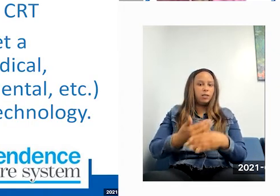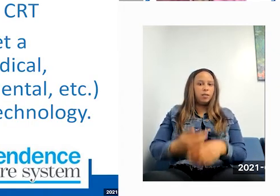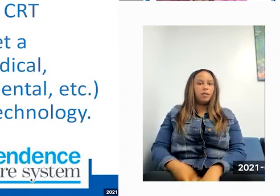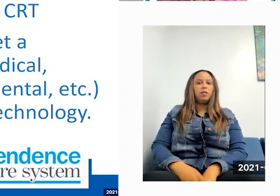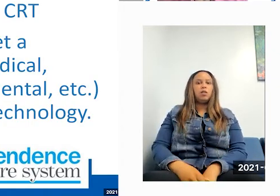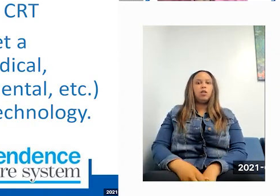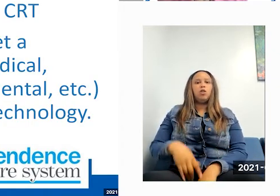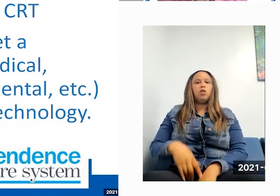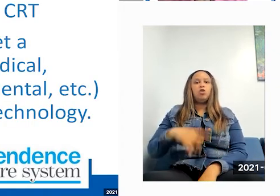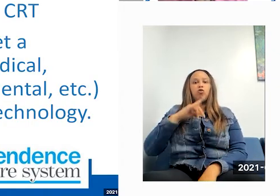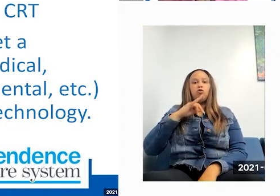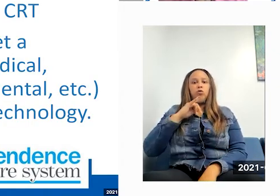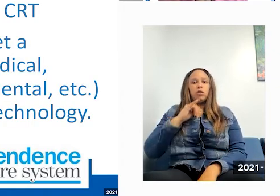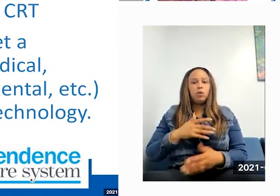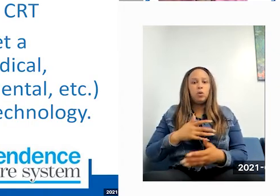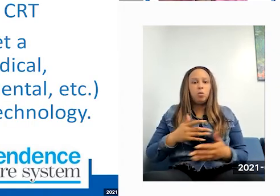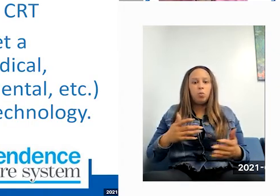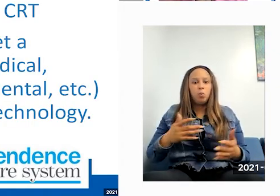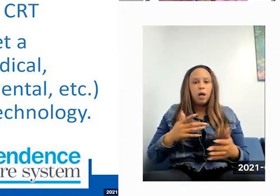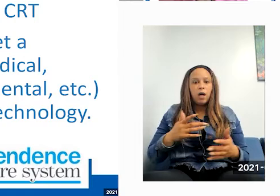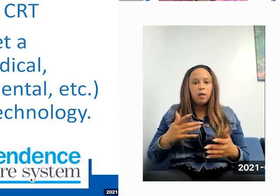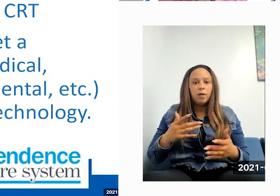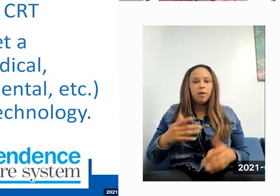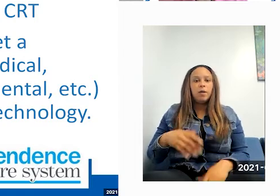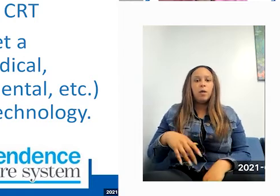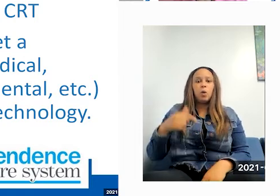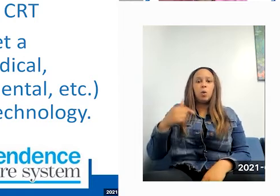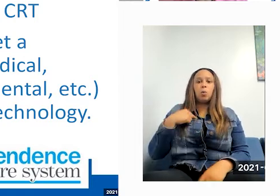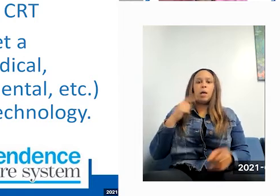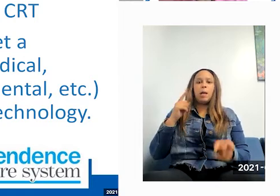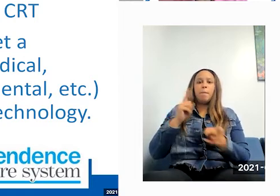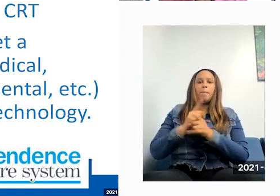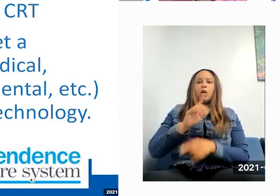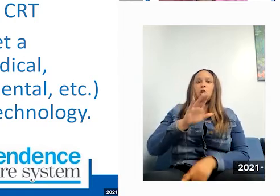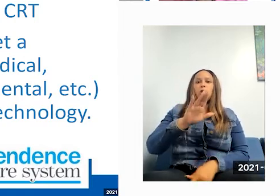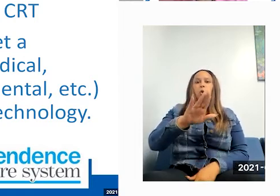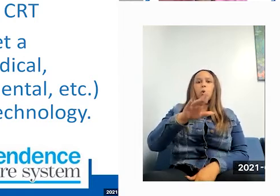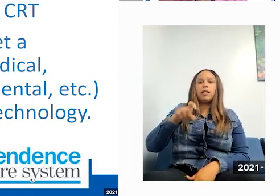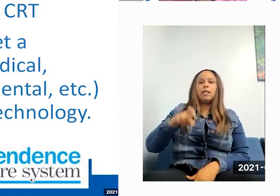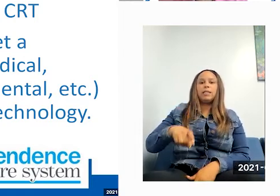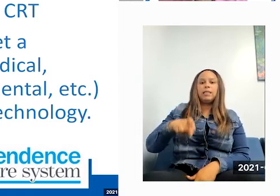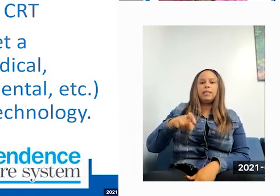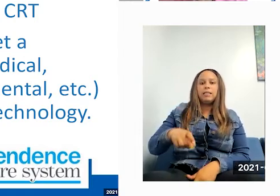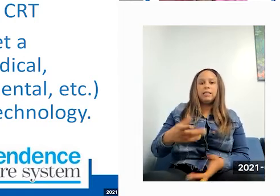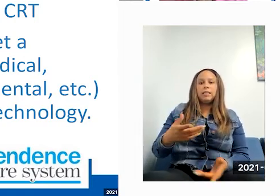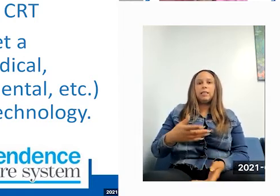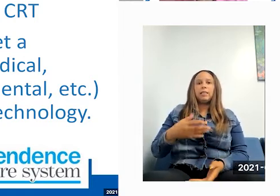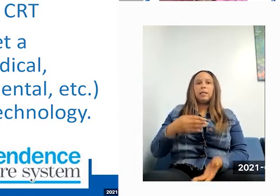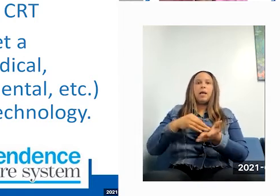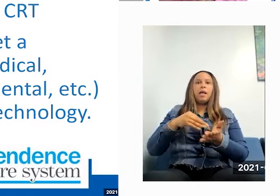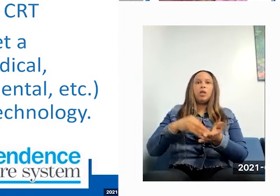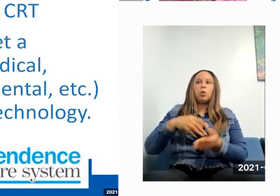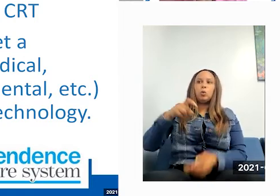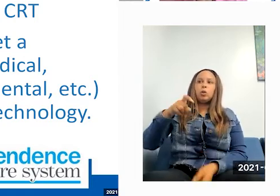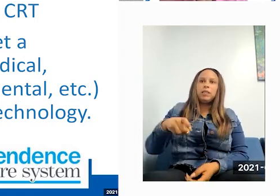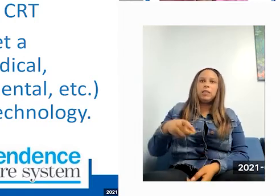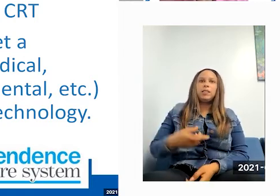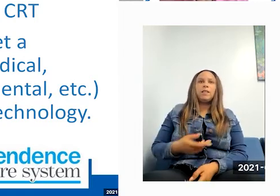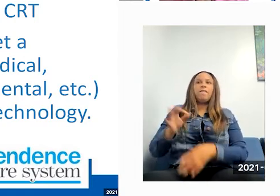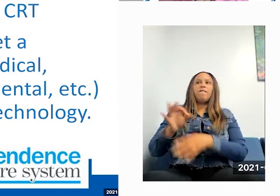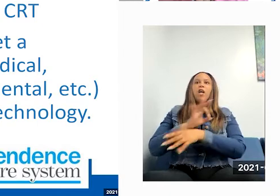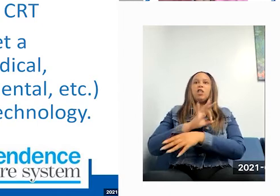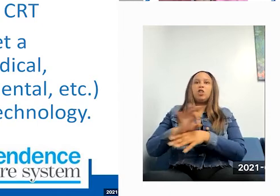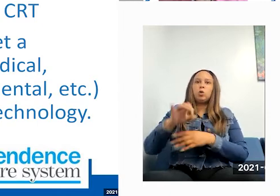is we're trying to meet your needs, a person's needs, medical needs, functional needs, environmental